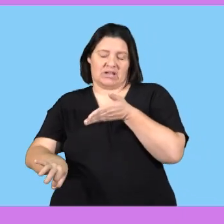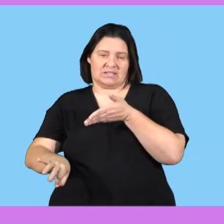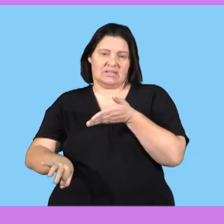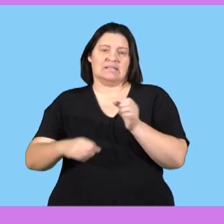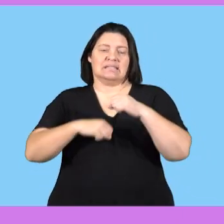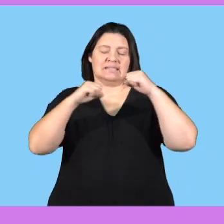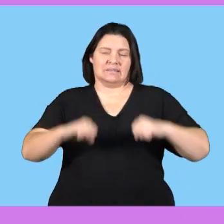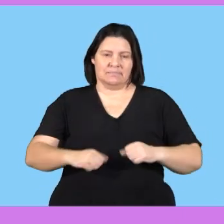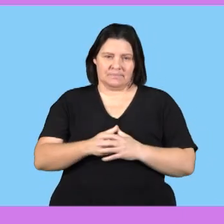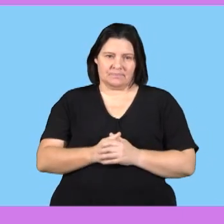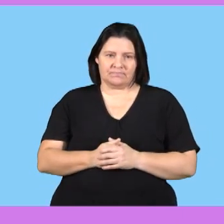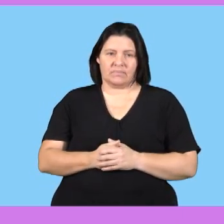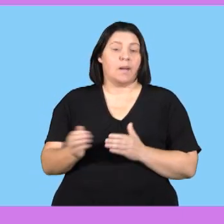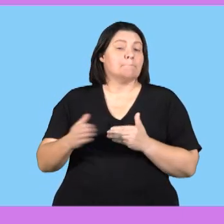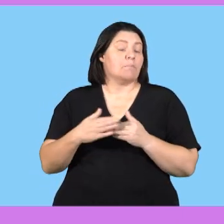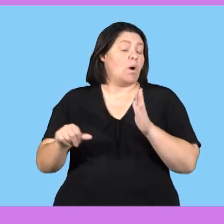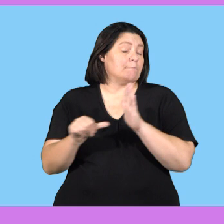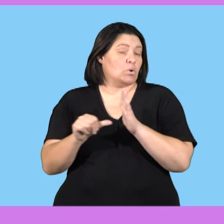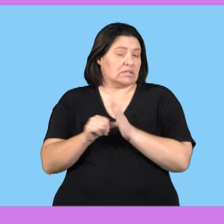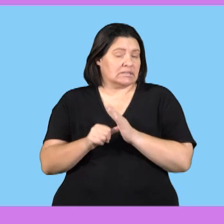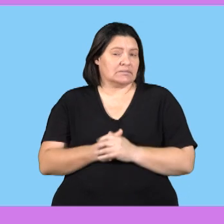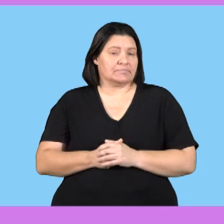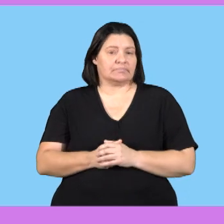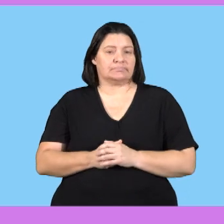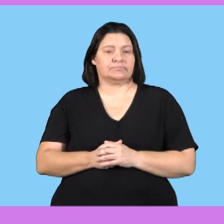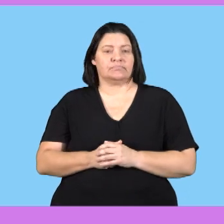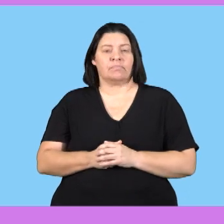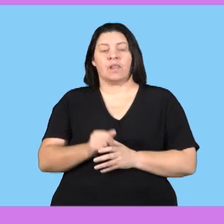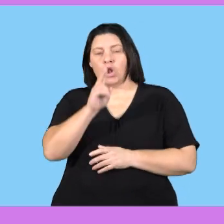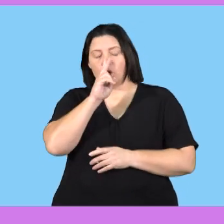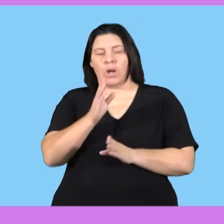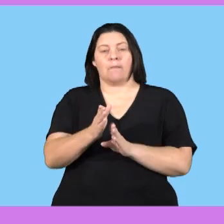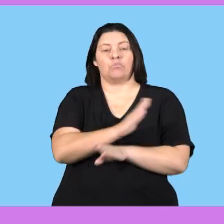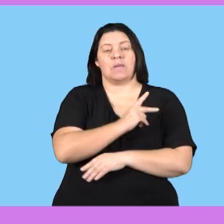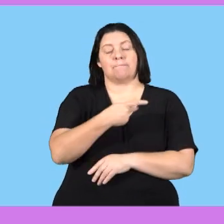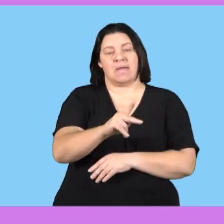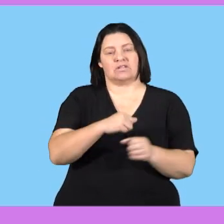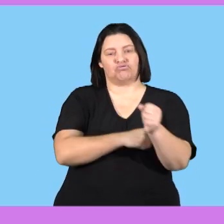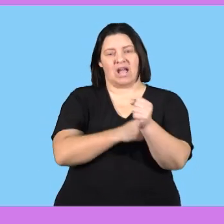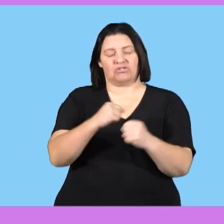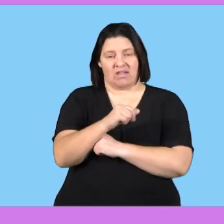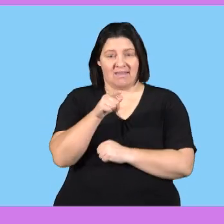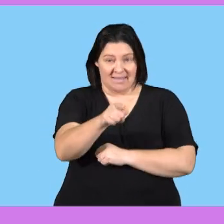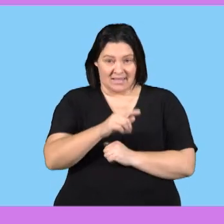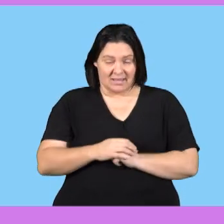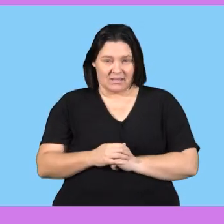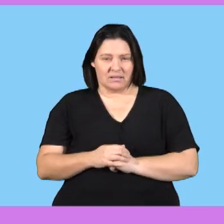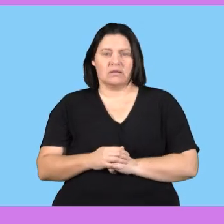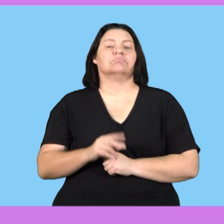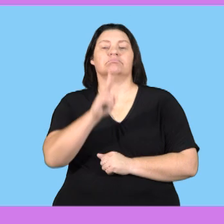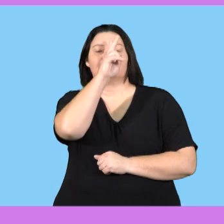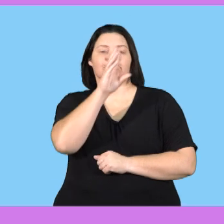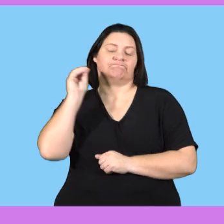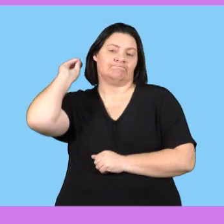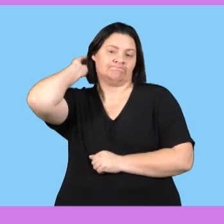contract tariff system. Okay, what else is important? Let's quickly stand still and look at your prepaid tariff structure. I want you to keep